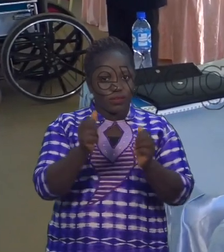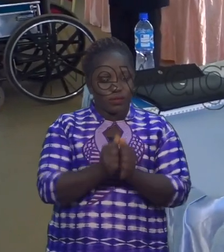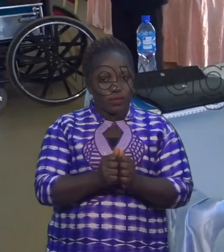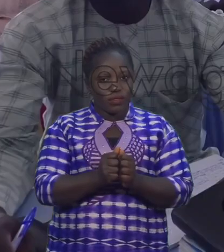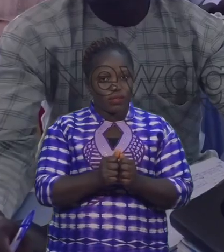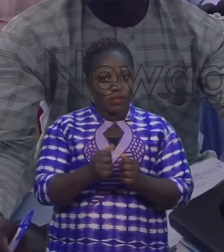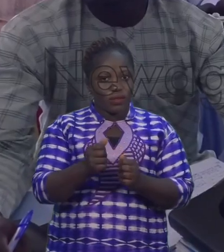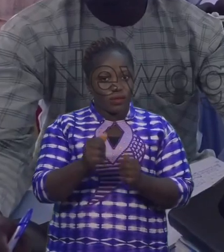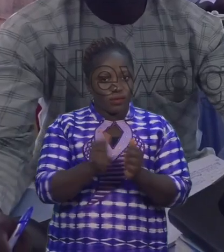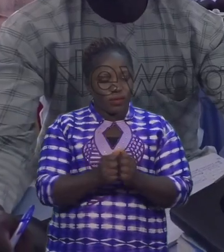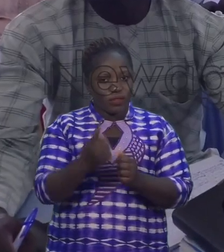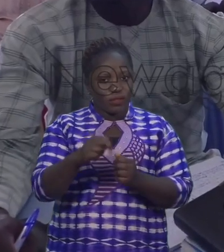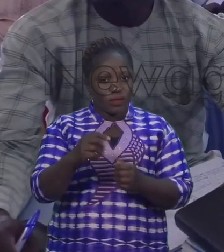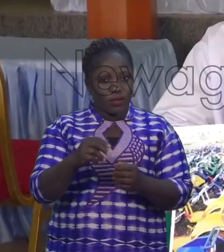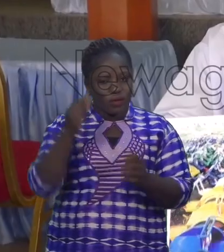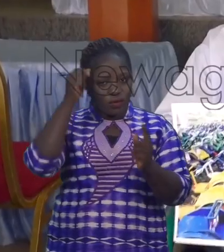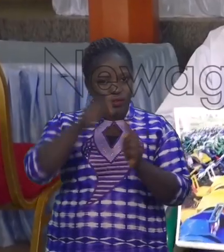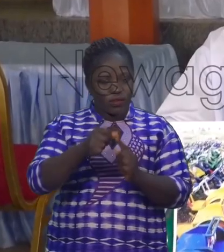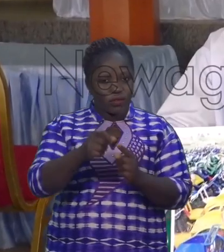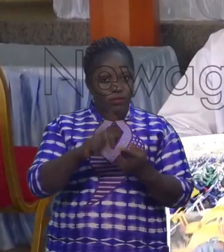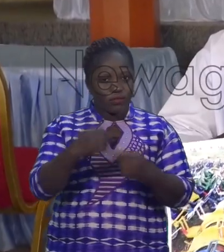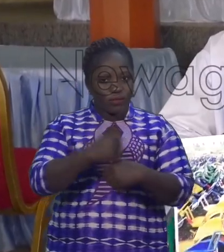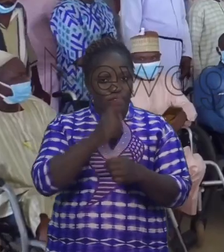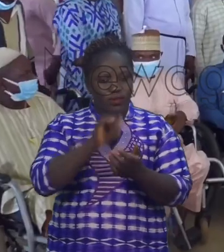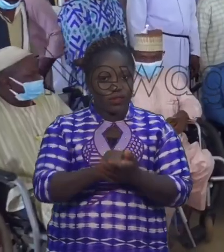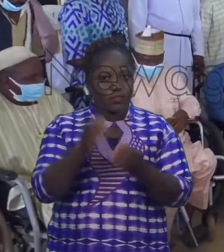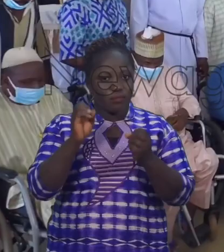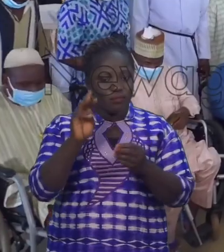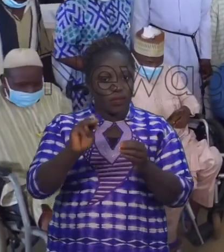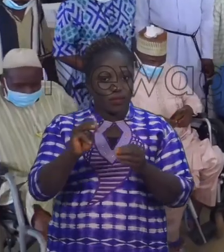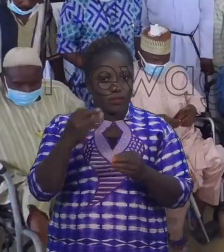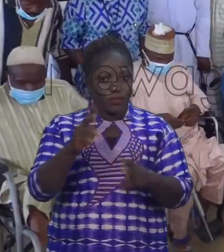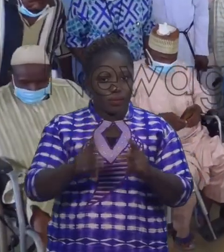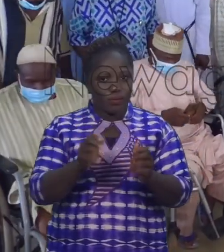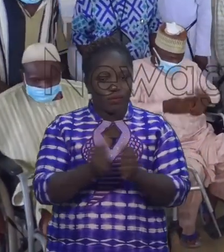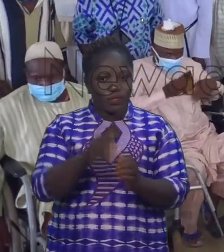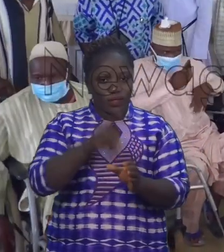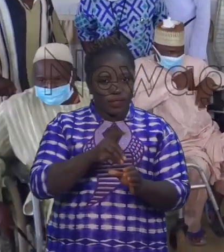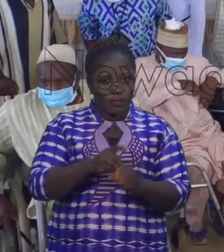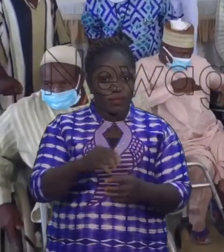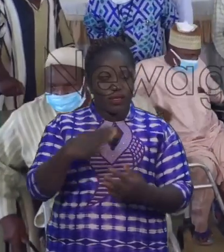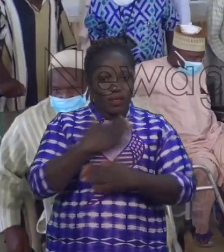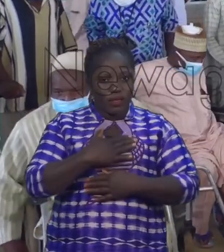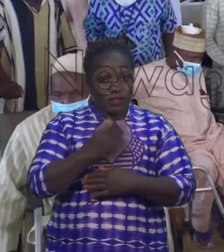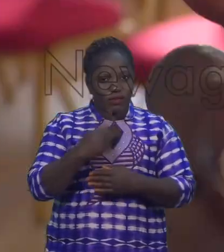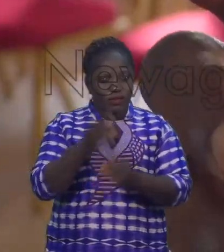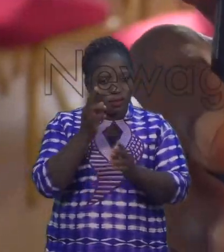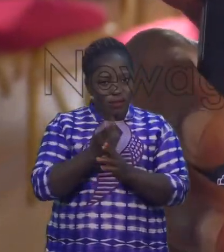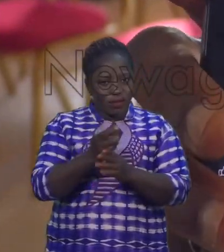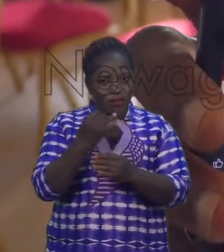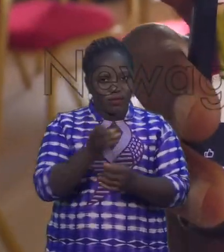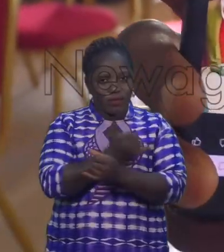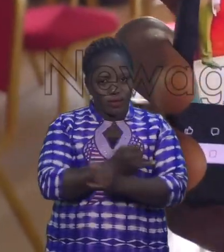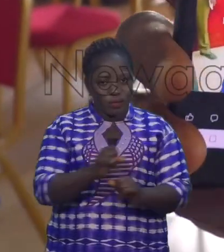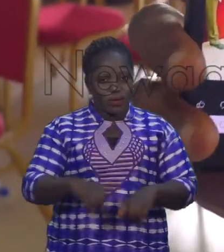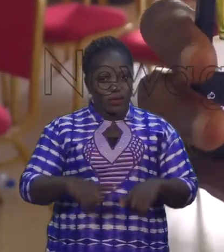Factorial Engineering Limited with the sole objective of ensuring that millions of persons with disabilities enjoy the right to